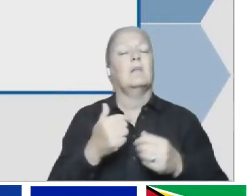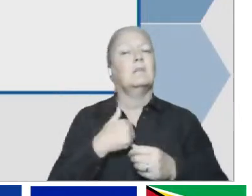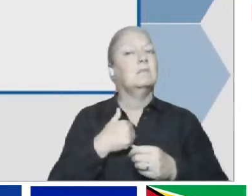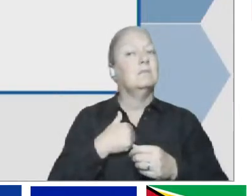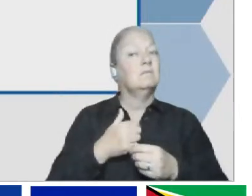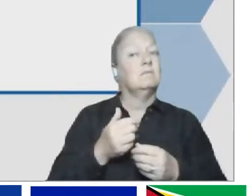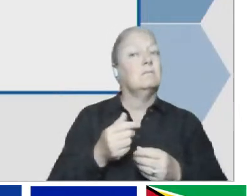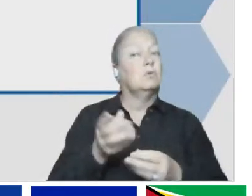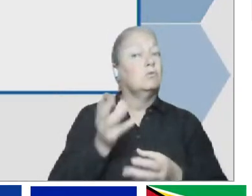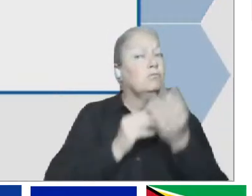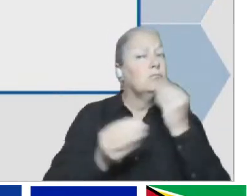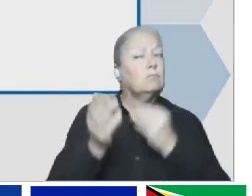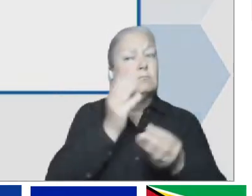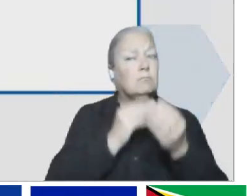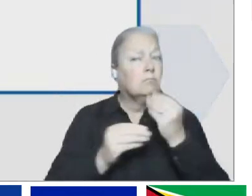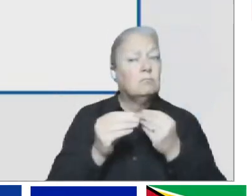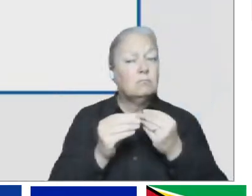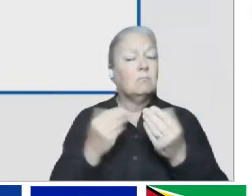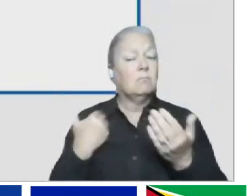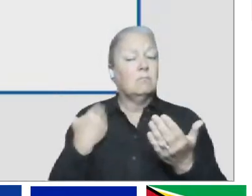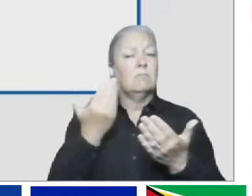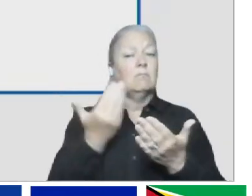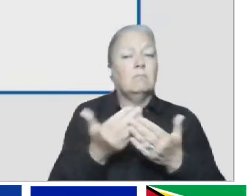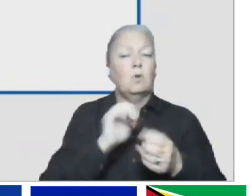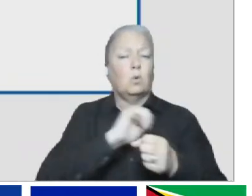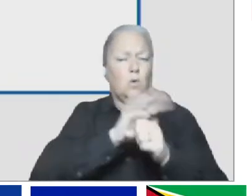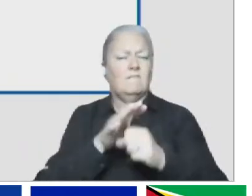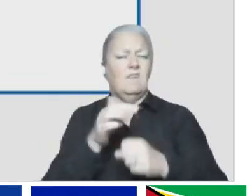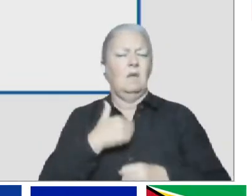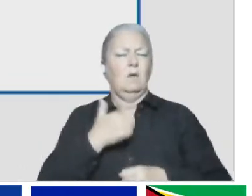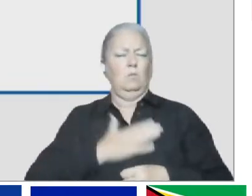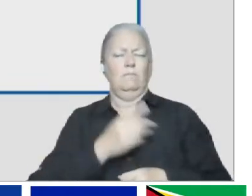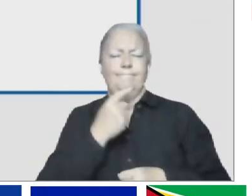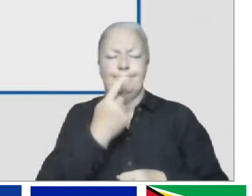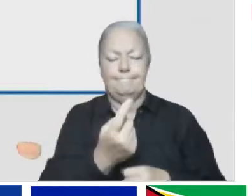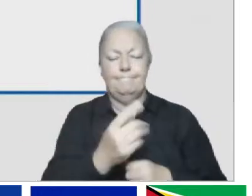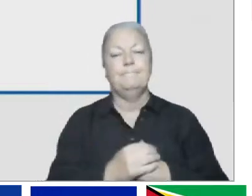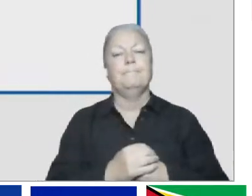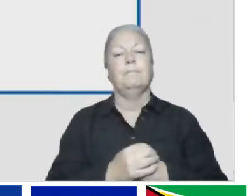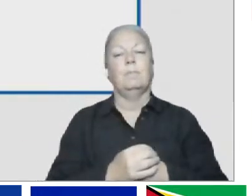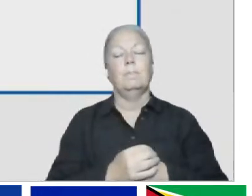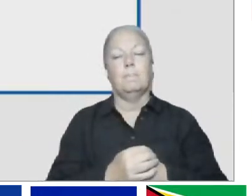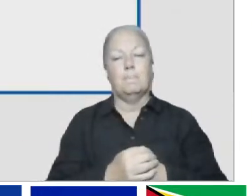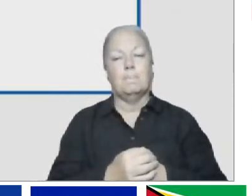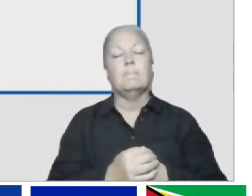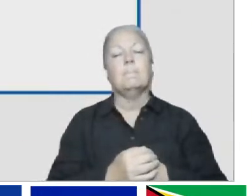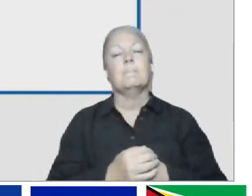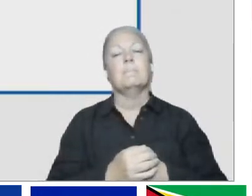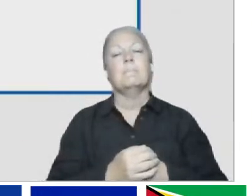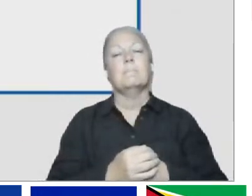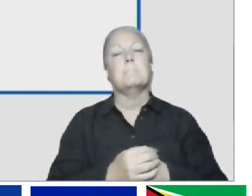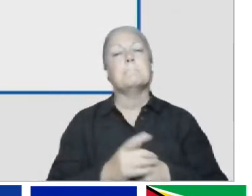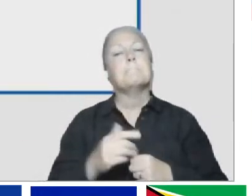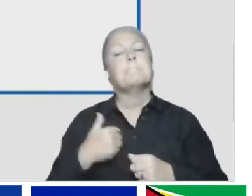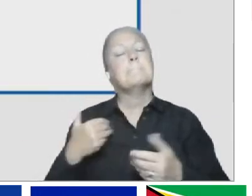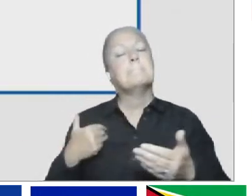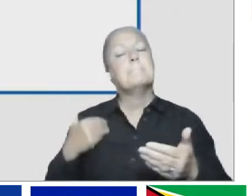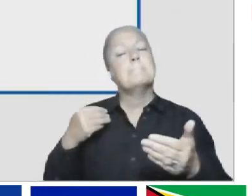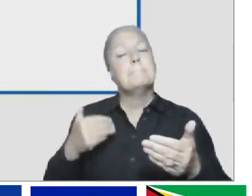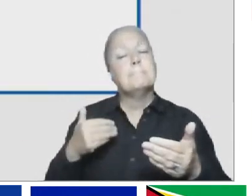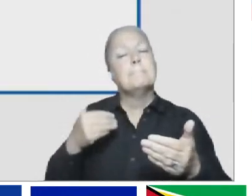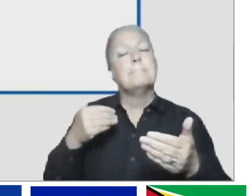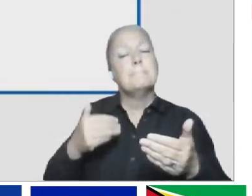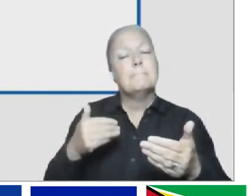something. At every moment that we have had during this 1 year and